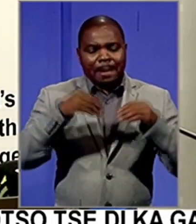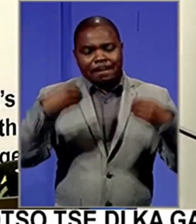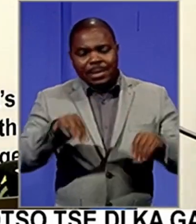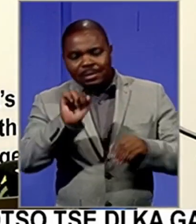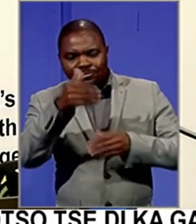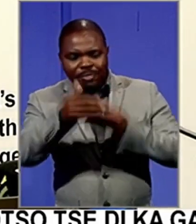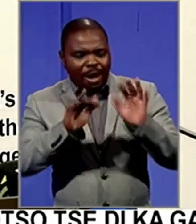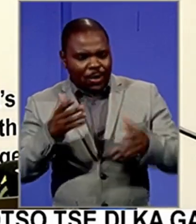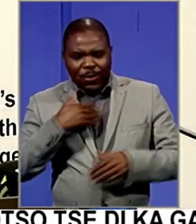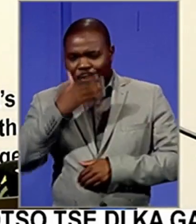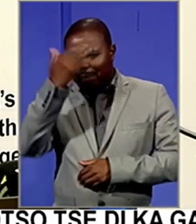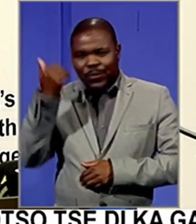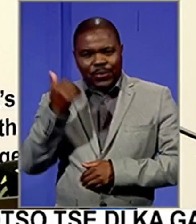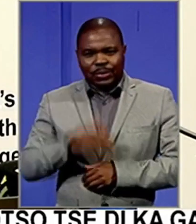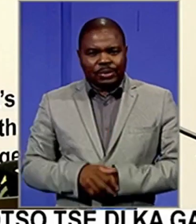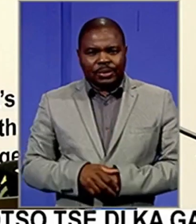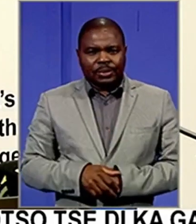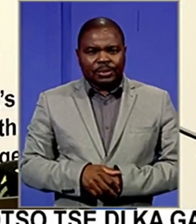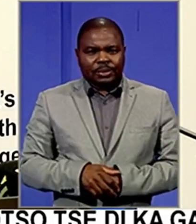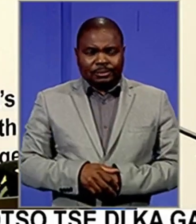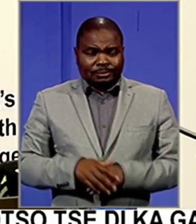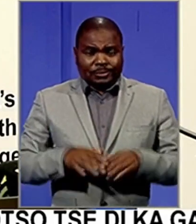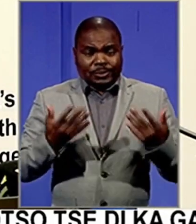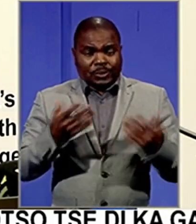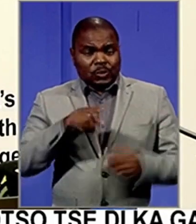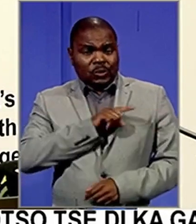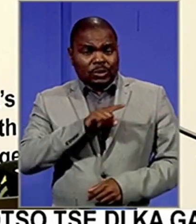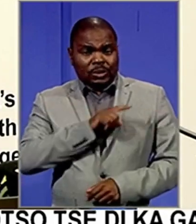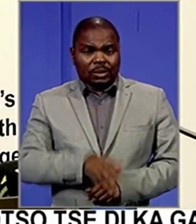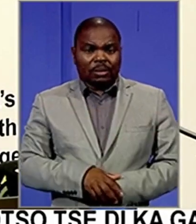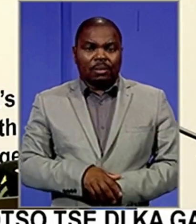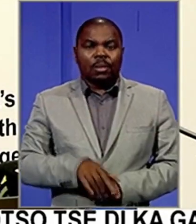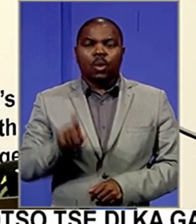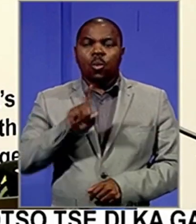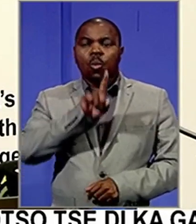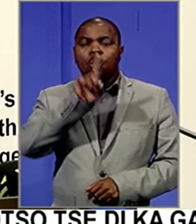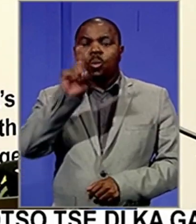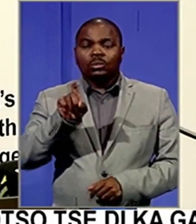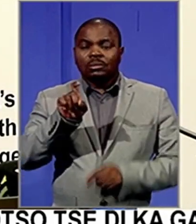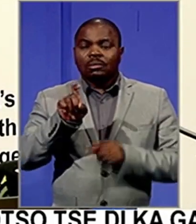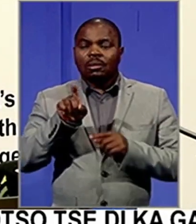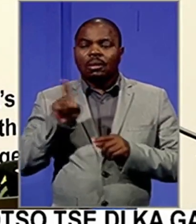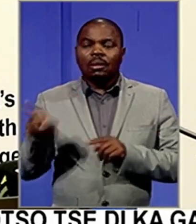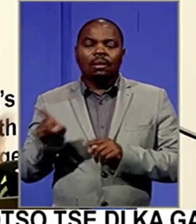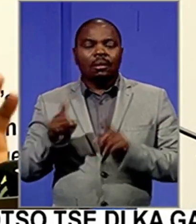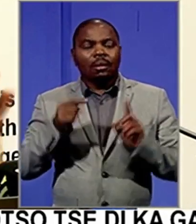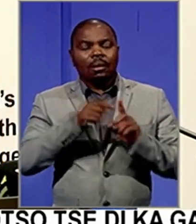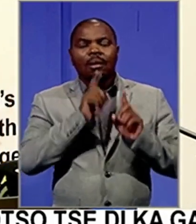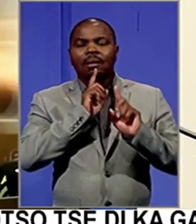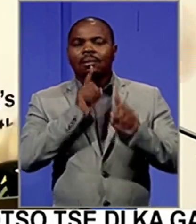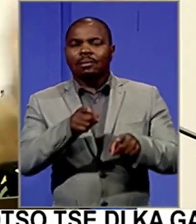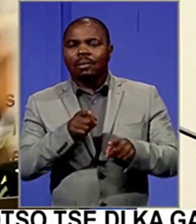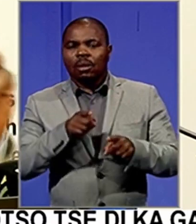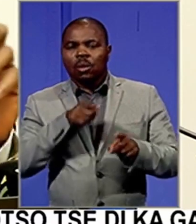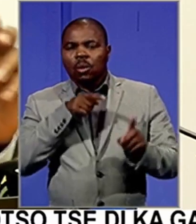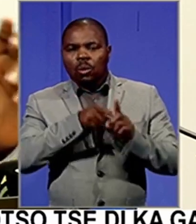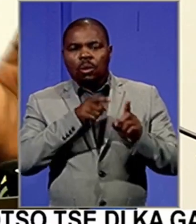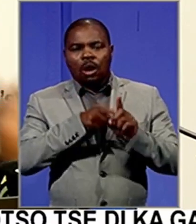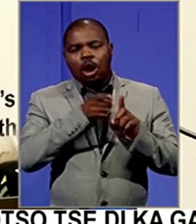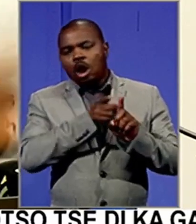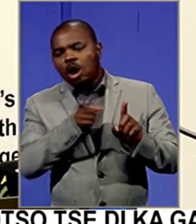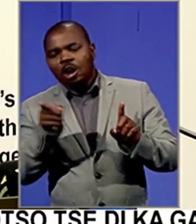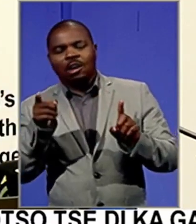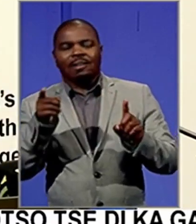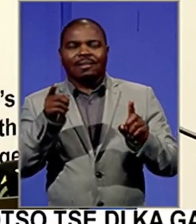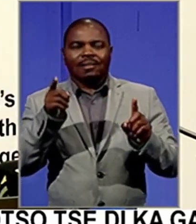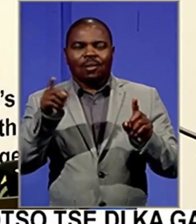dealings. So there's no discrepancy there, because that was not the question he was responding to. He just so happened to be distracted by whoever